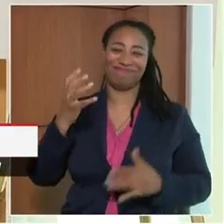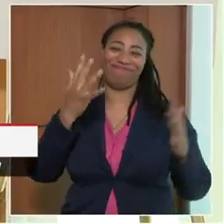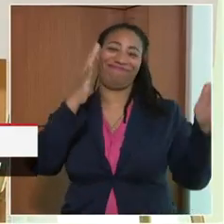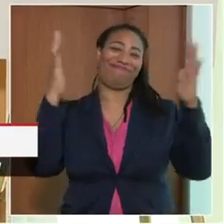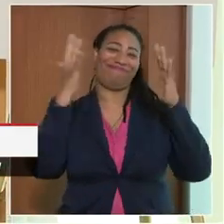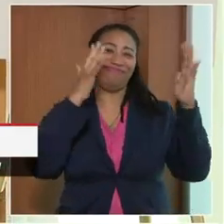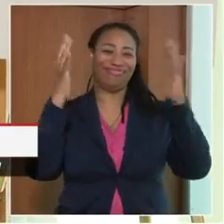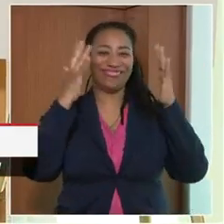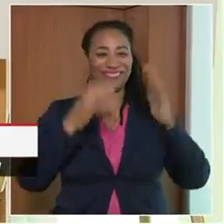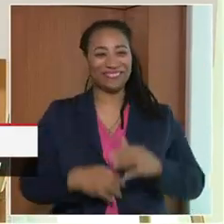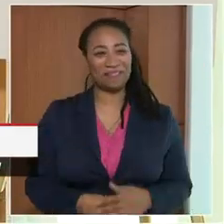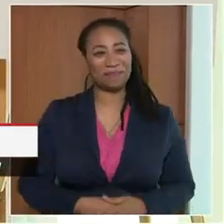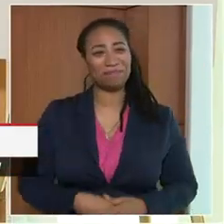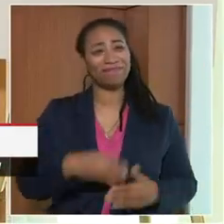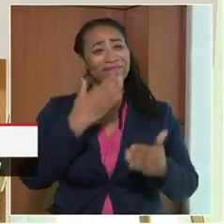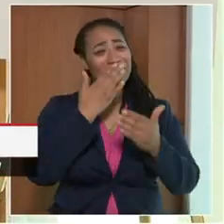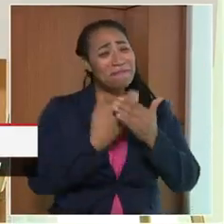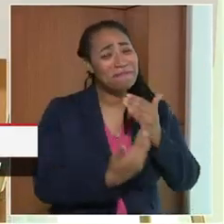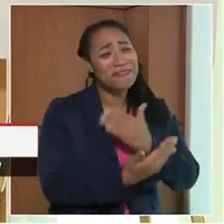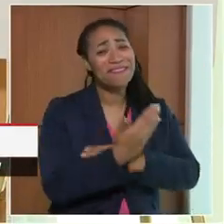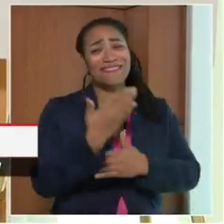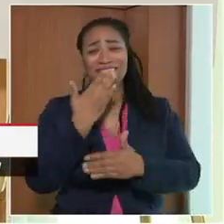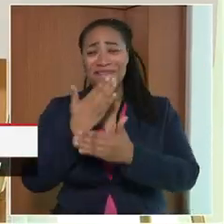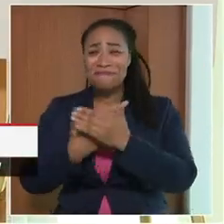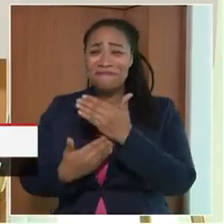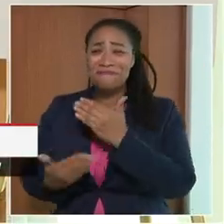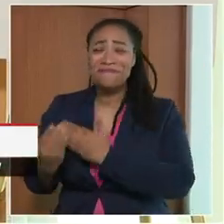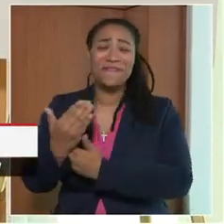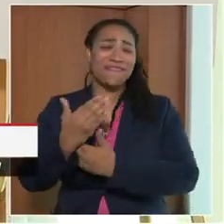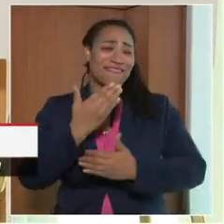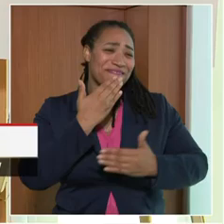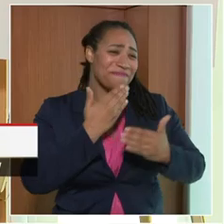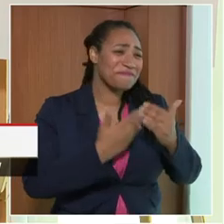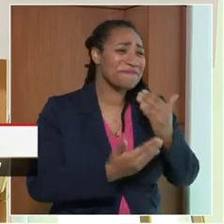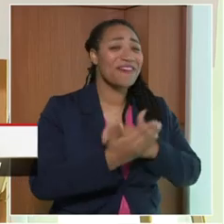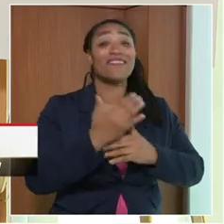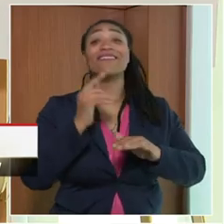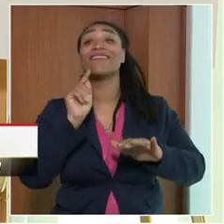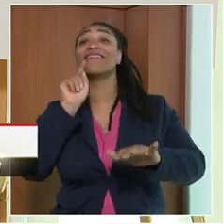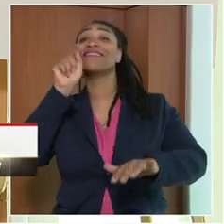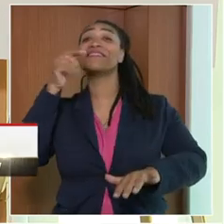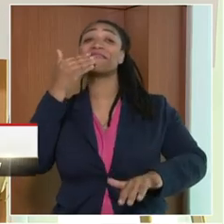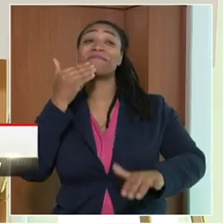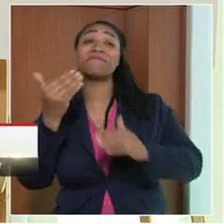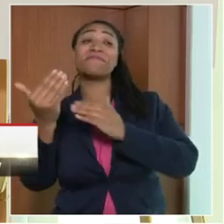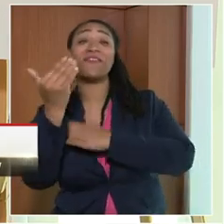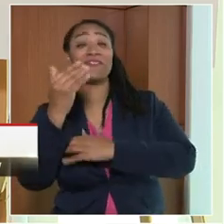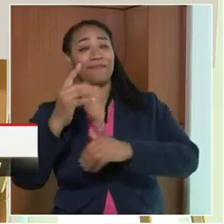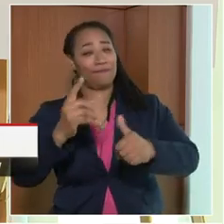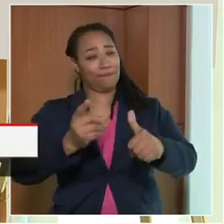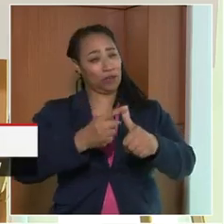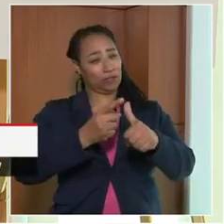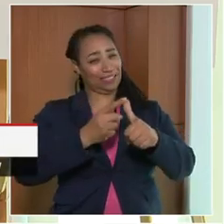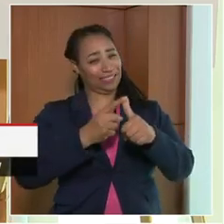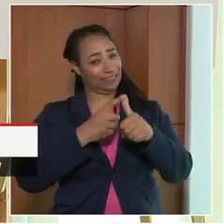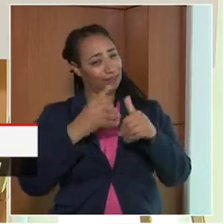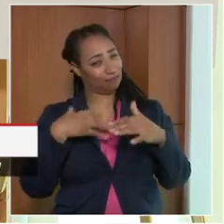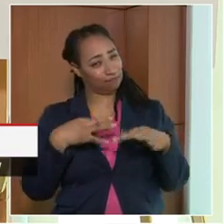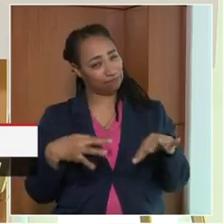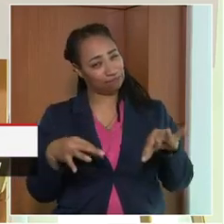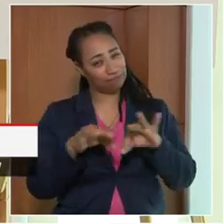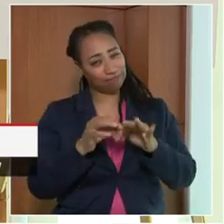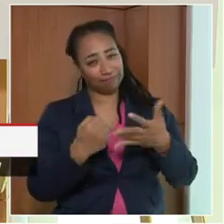Good morning, good morning, good morning. I have to start with my thank yous. Thank you so much, Mayor